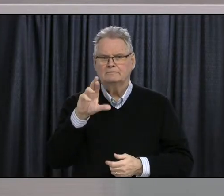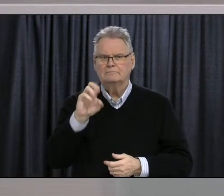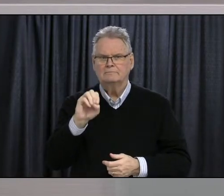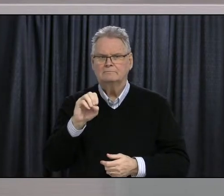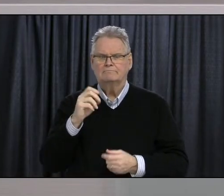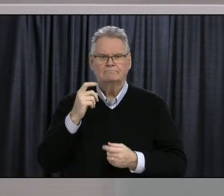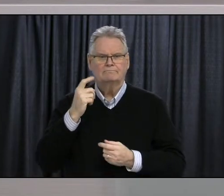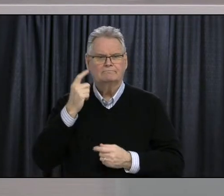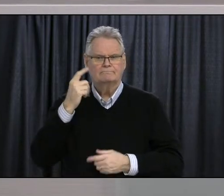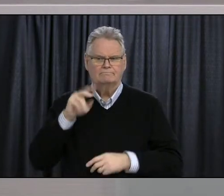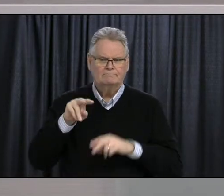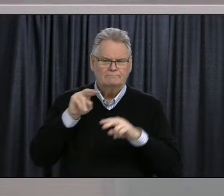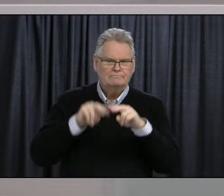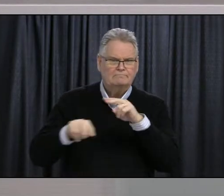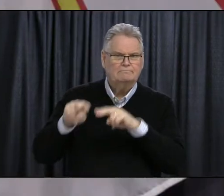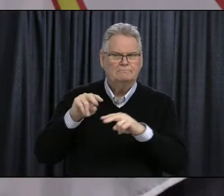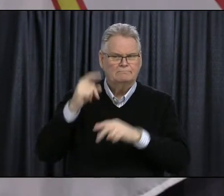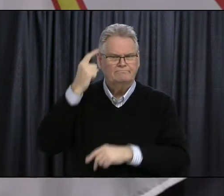if that person is in fact positive?